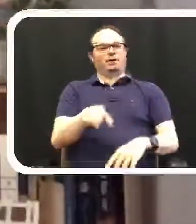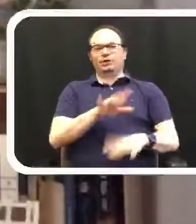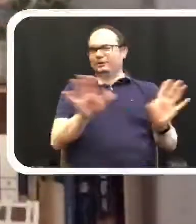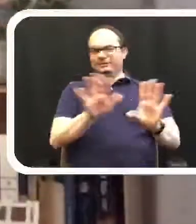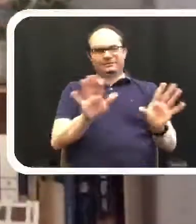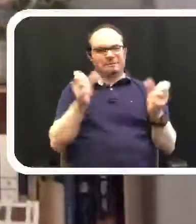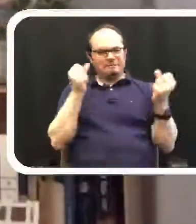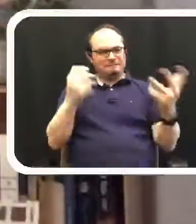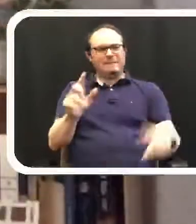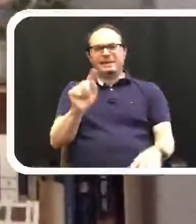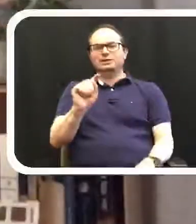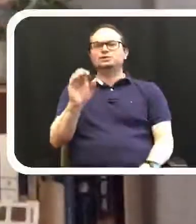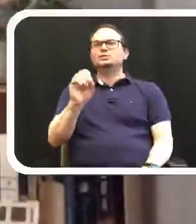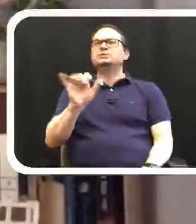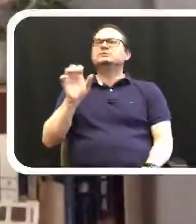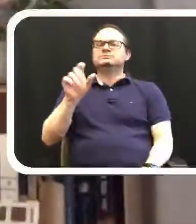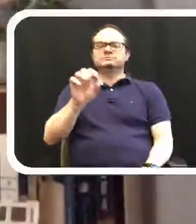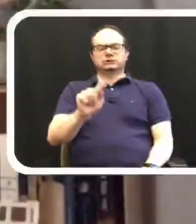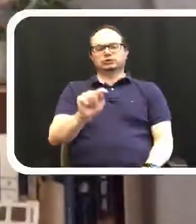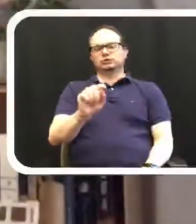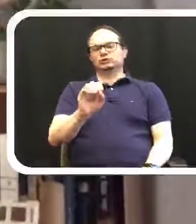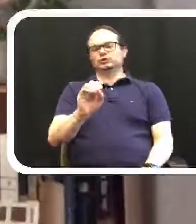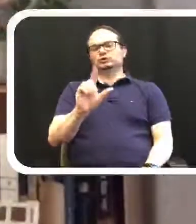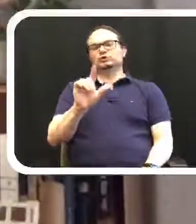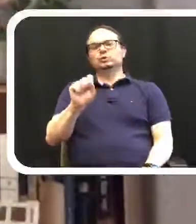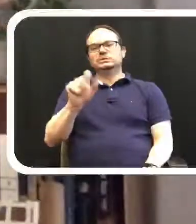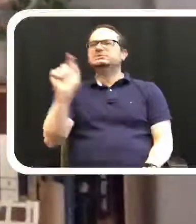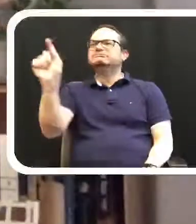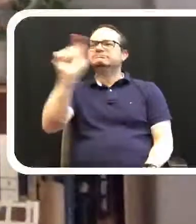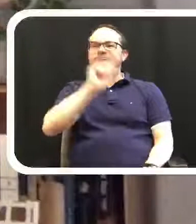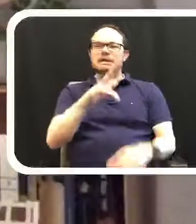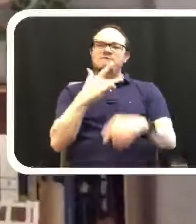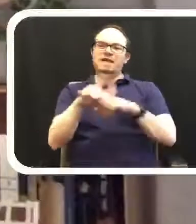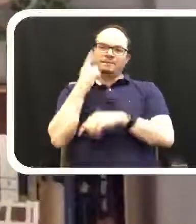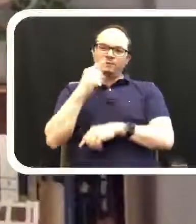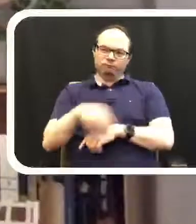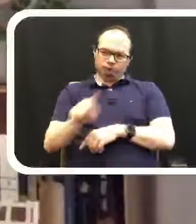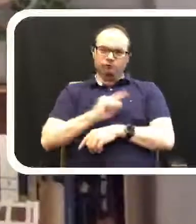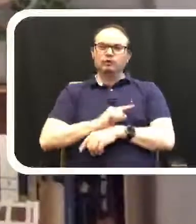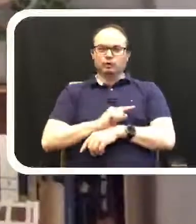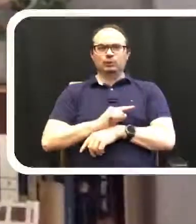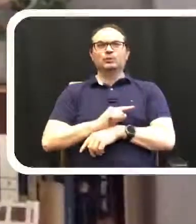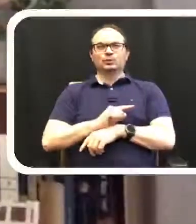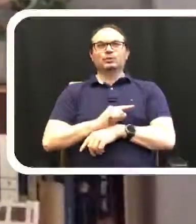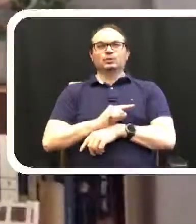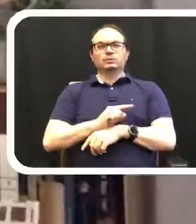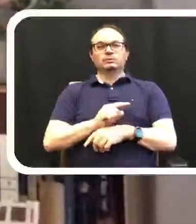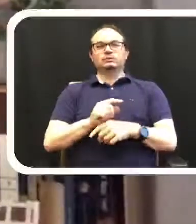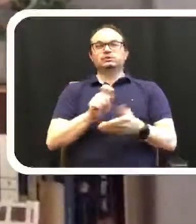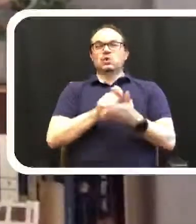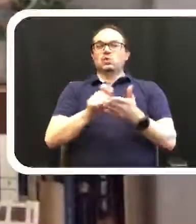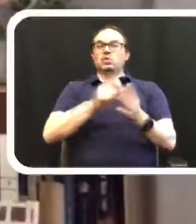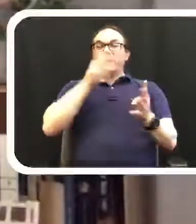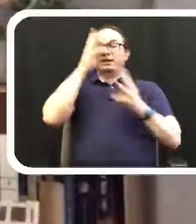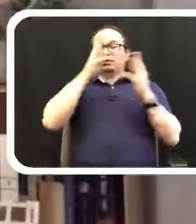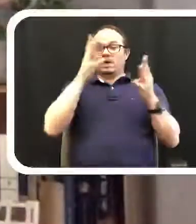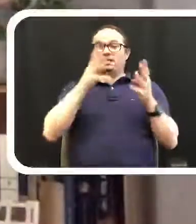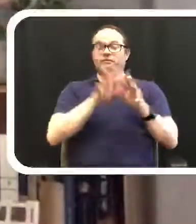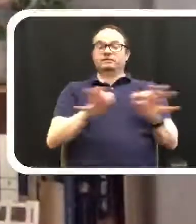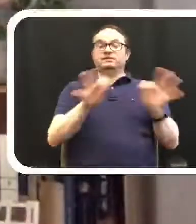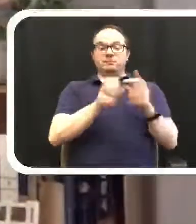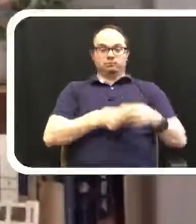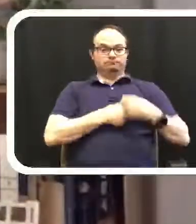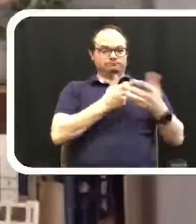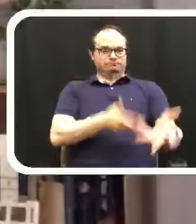tools available to us now. And again, if you're seriously wanting to write creatively, that is what an editor